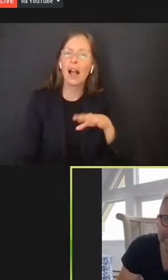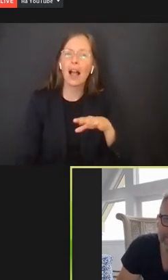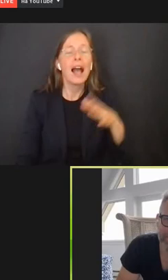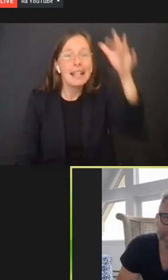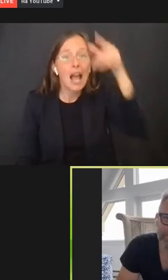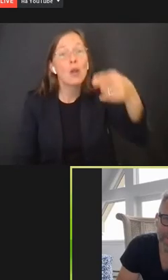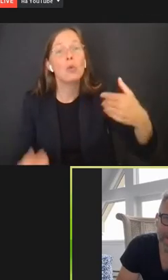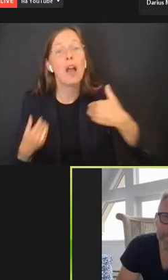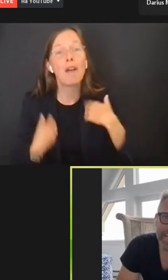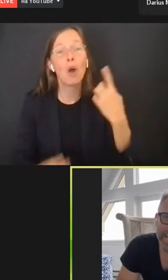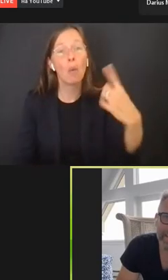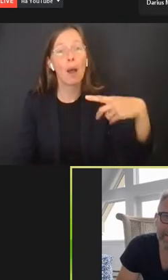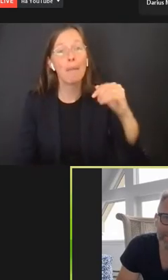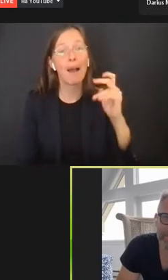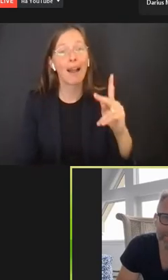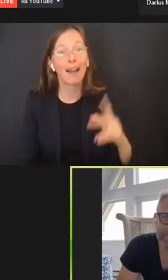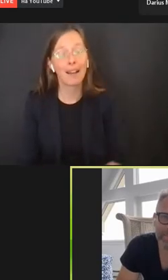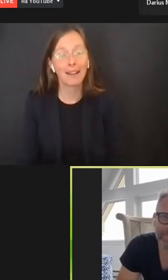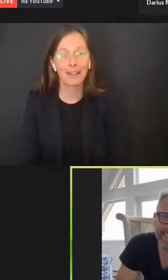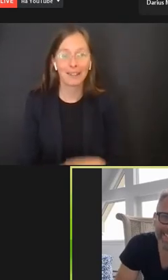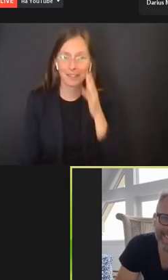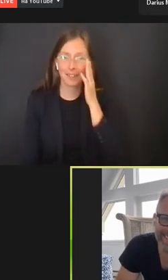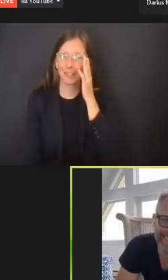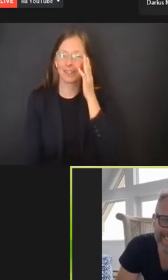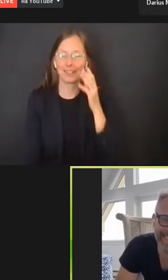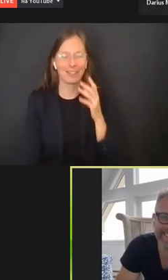pack. You know, a keg. Yeah.